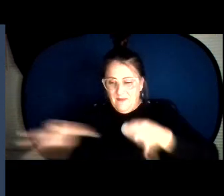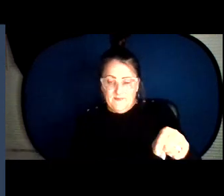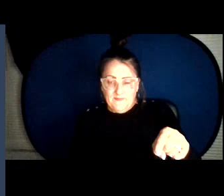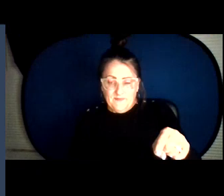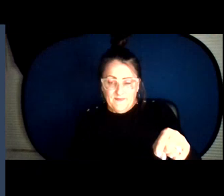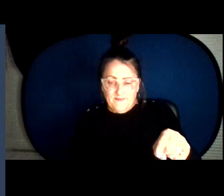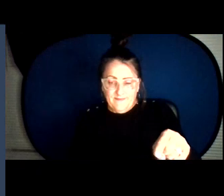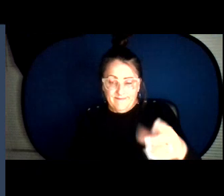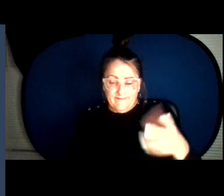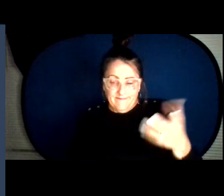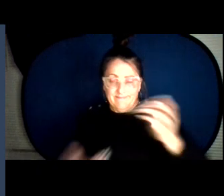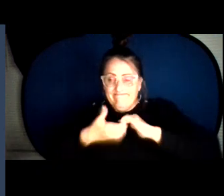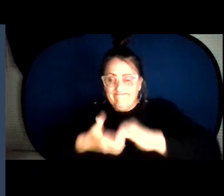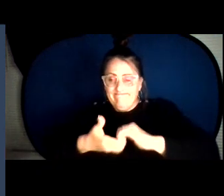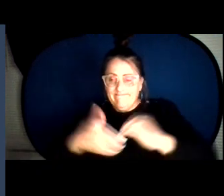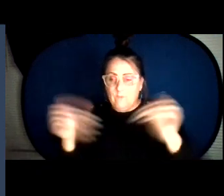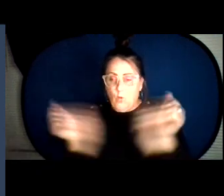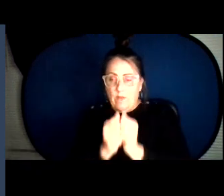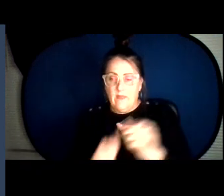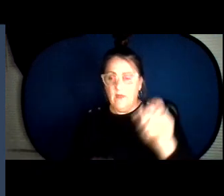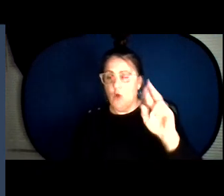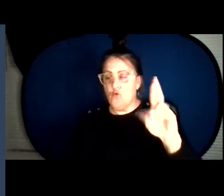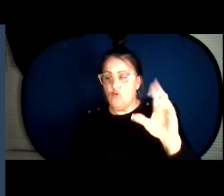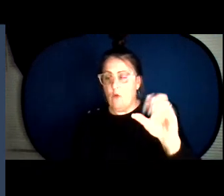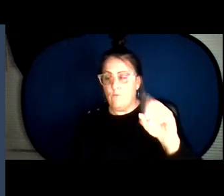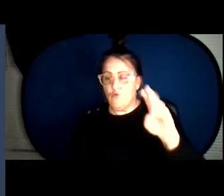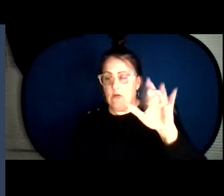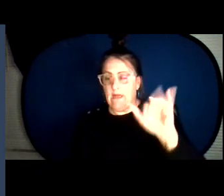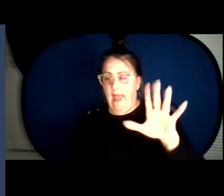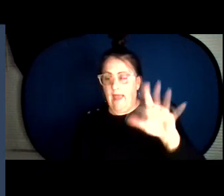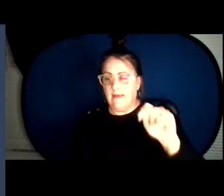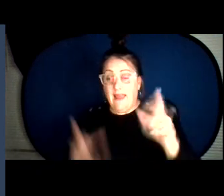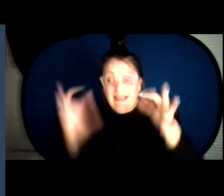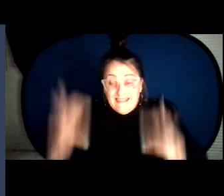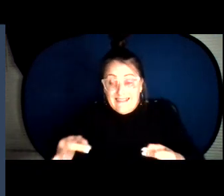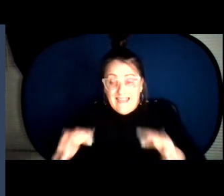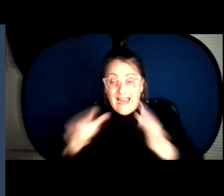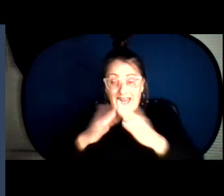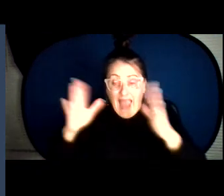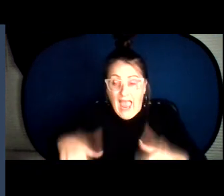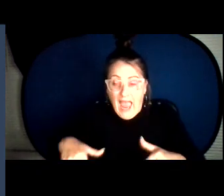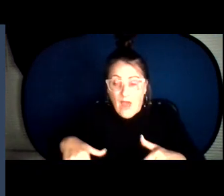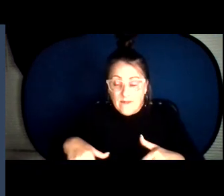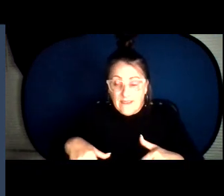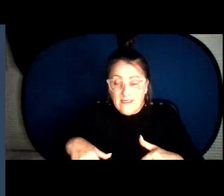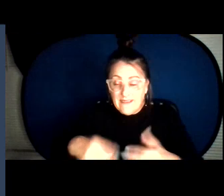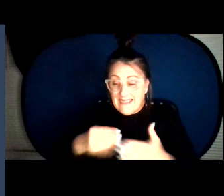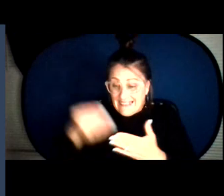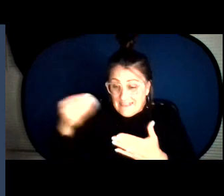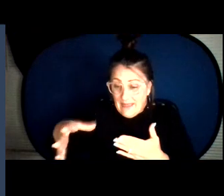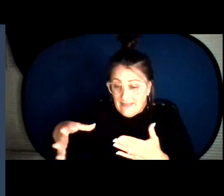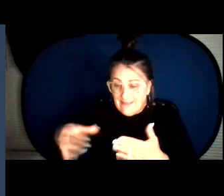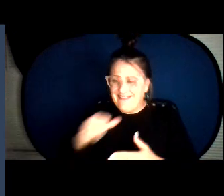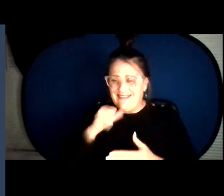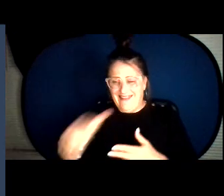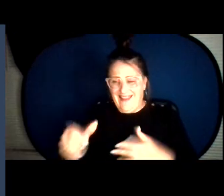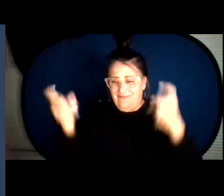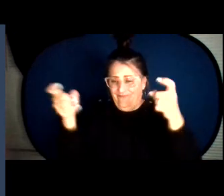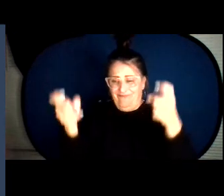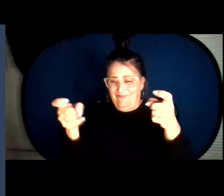go hand in hand with the Roberti Act. The way they are determining housing expenses is not governed by the Roberti